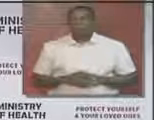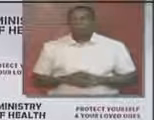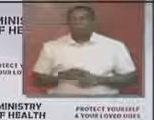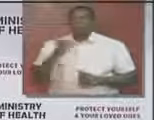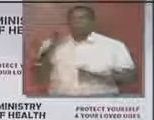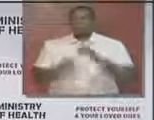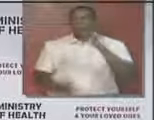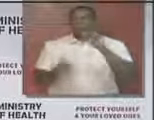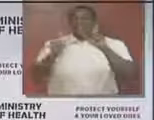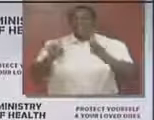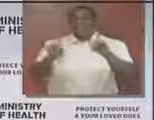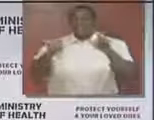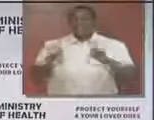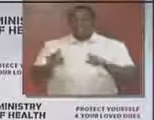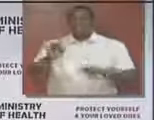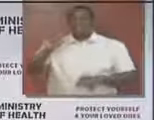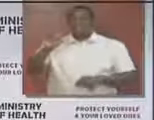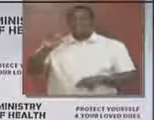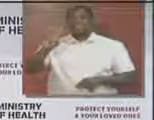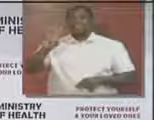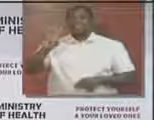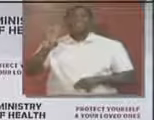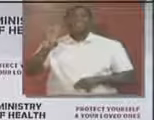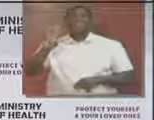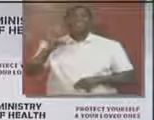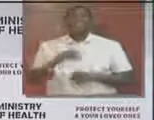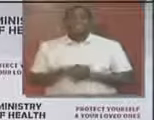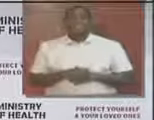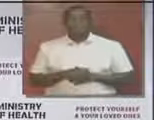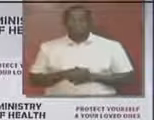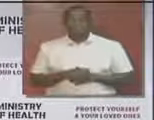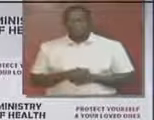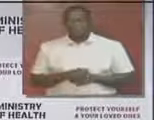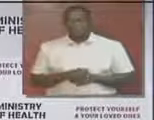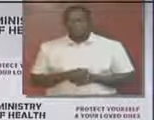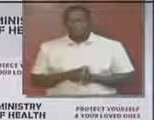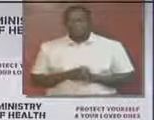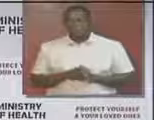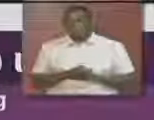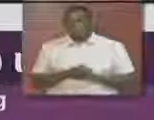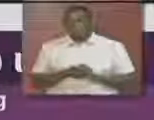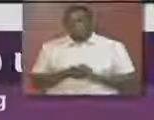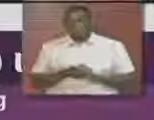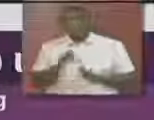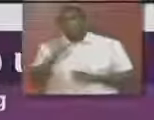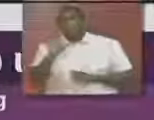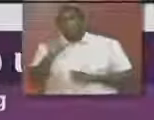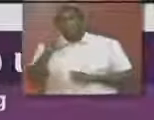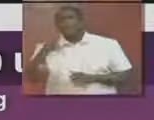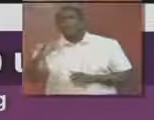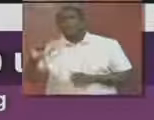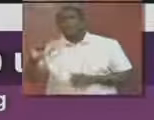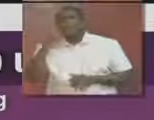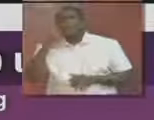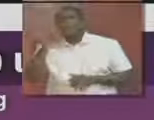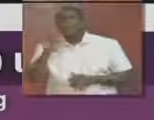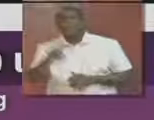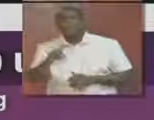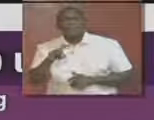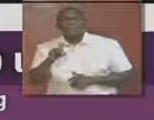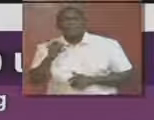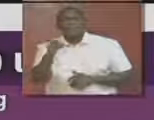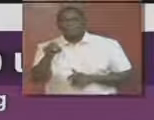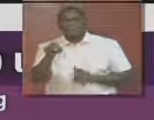please. Hi, Renessa Cutting again. Dr. Paul, I noted that you indicated